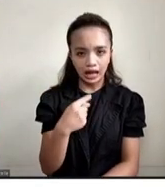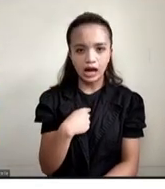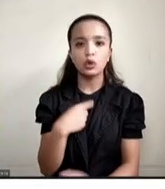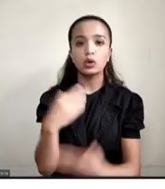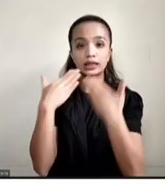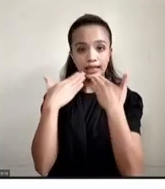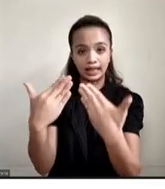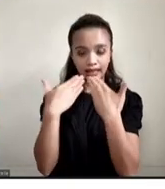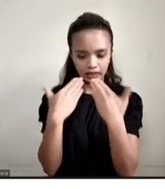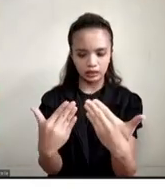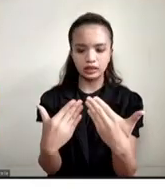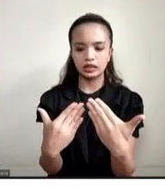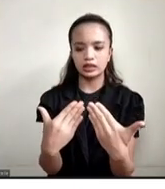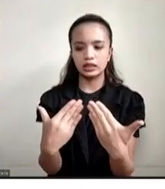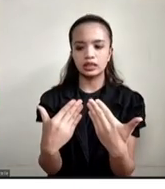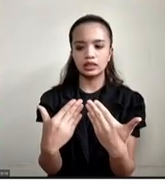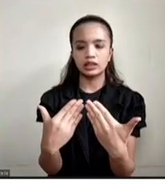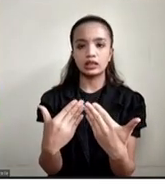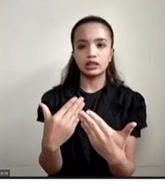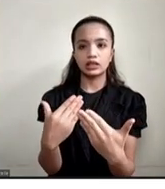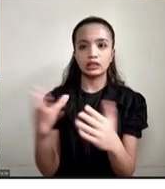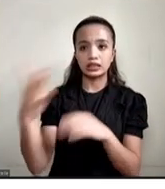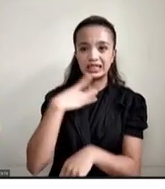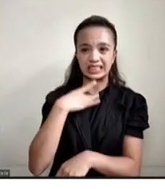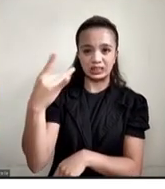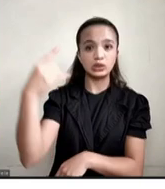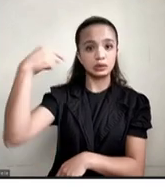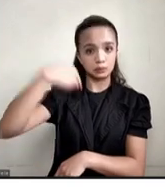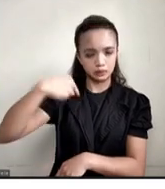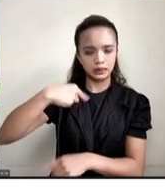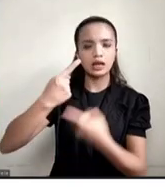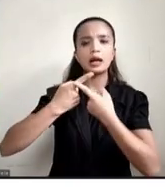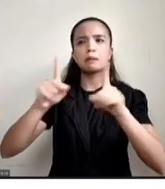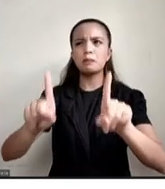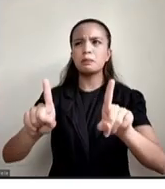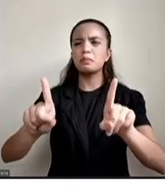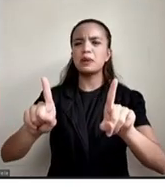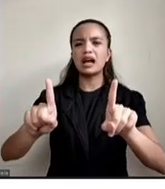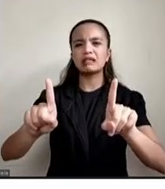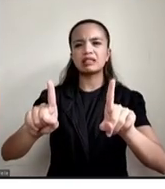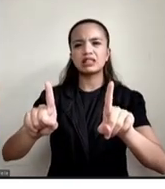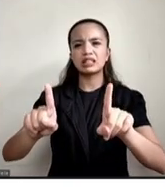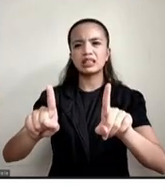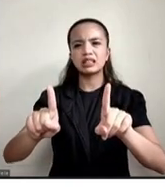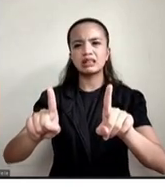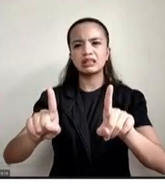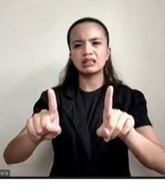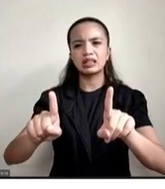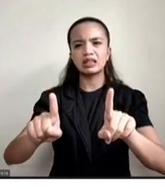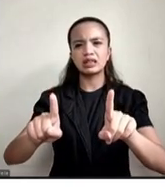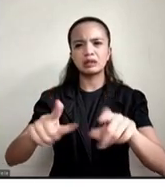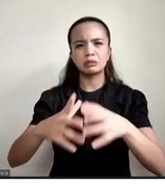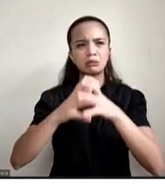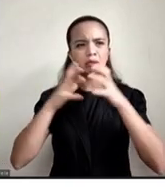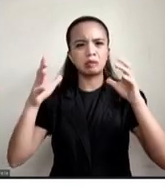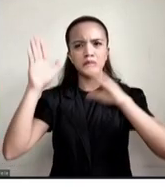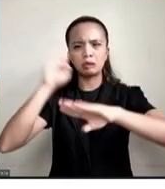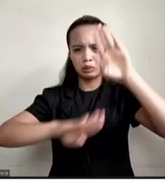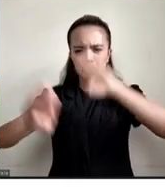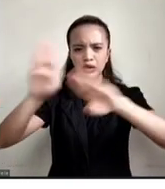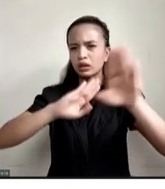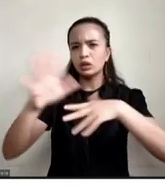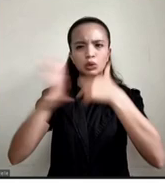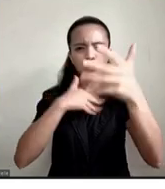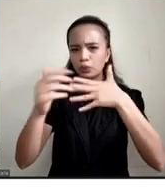na they considered me. But for me, Carmina, ang laki ng problema natin, whoever will be the